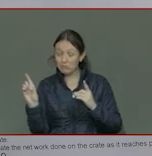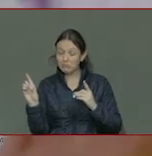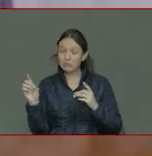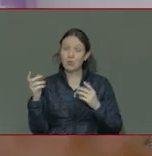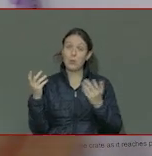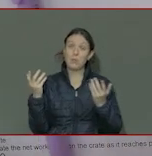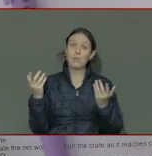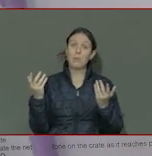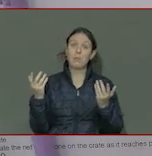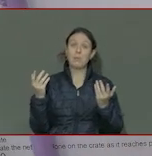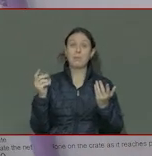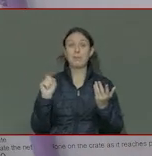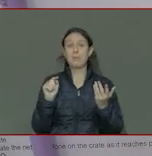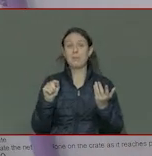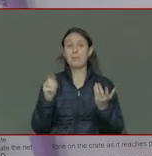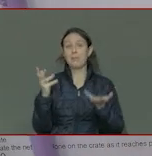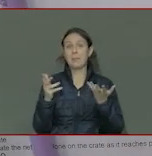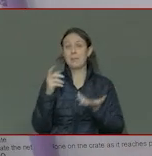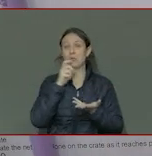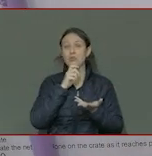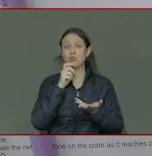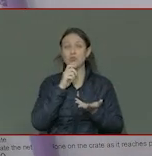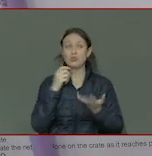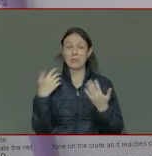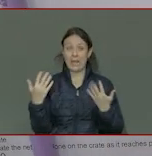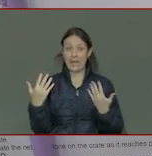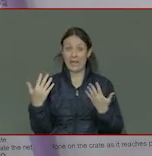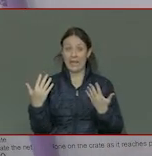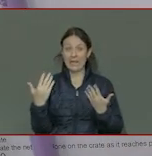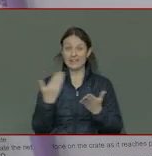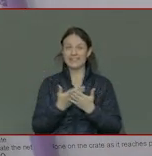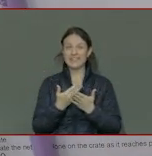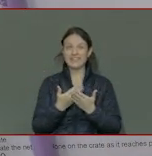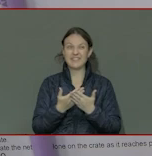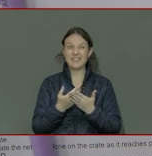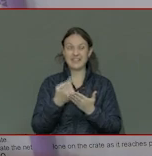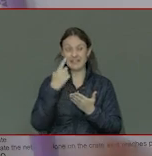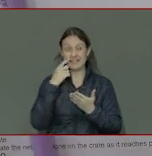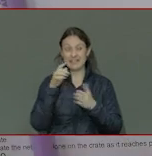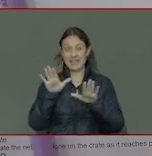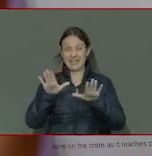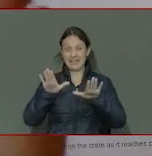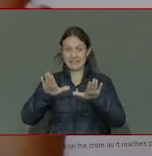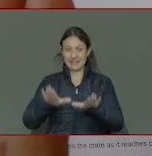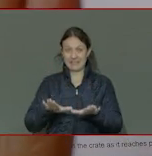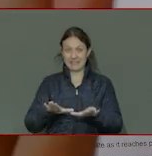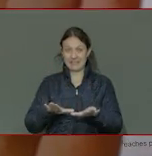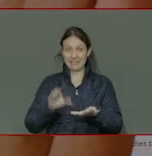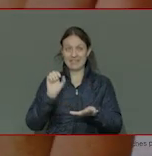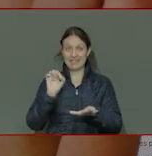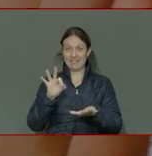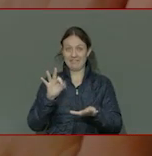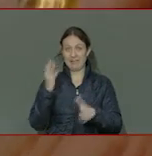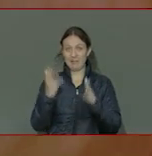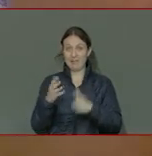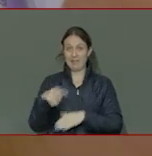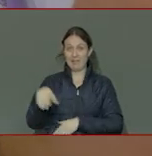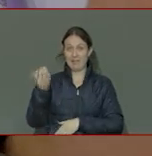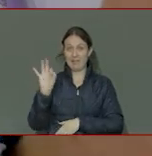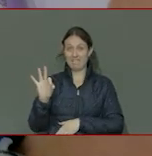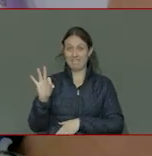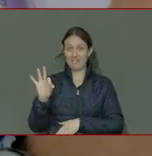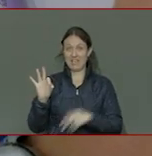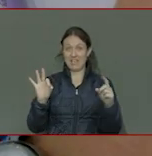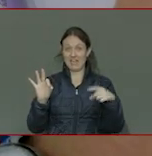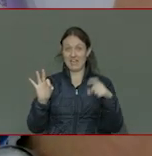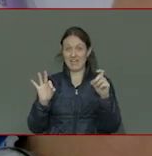And that is easier if you use your hands. You can just say, here's my hands. If I can put F and X